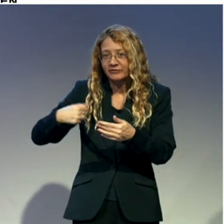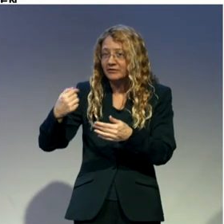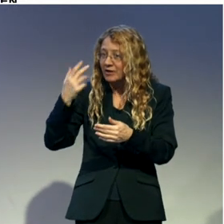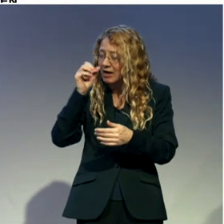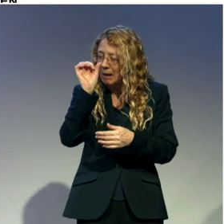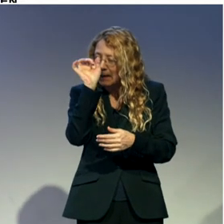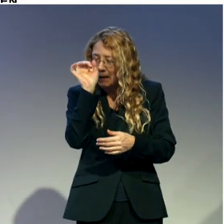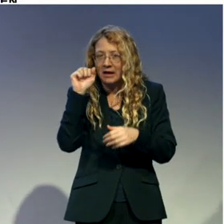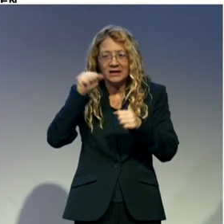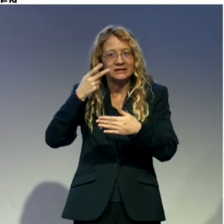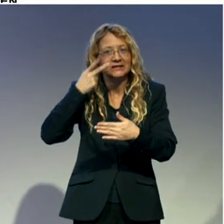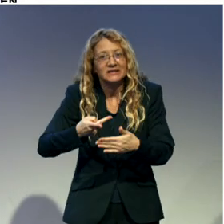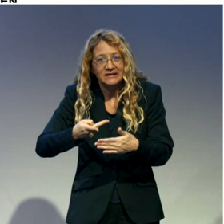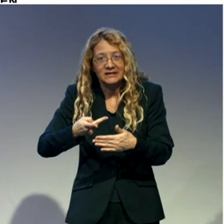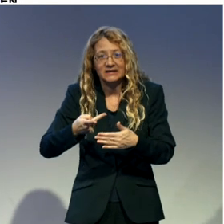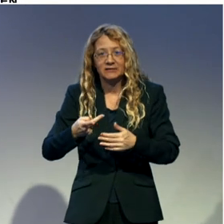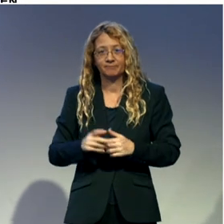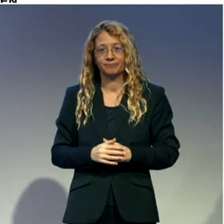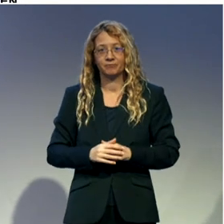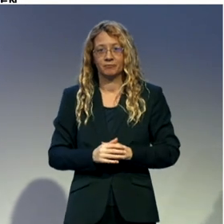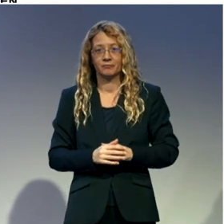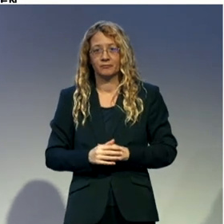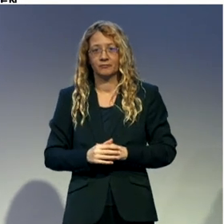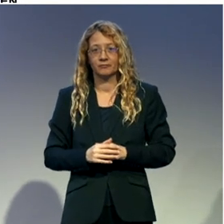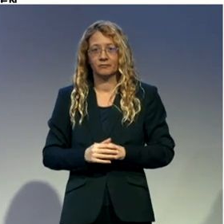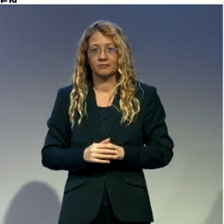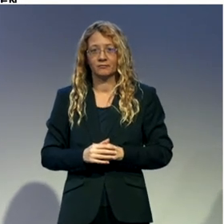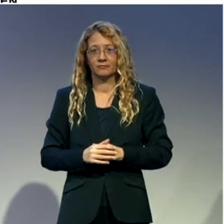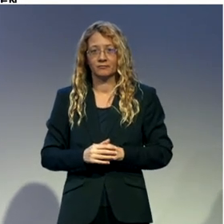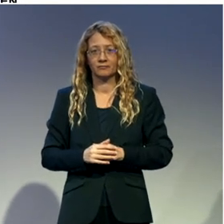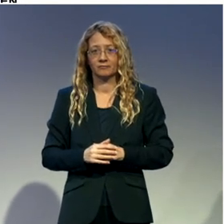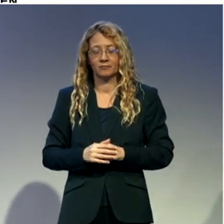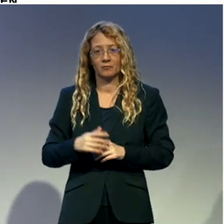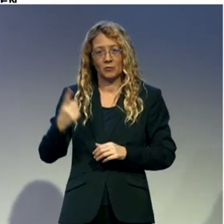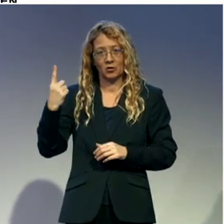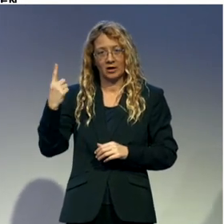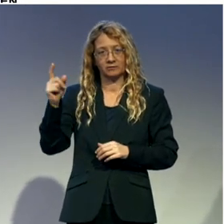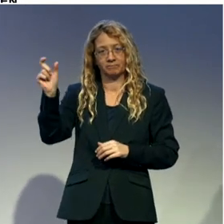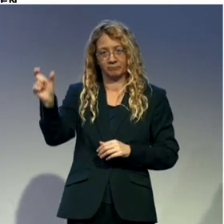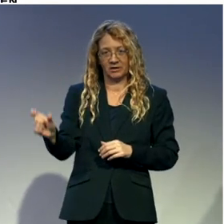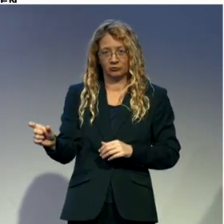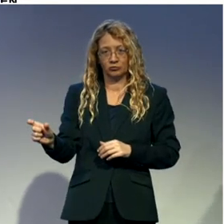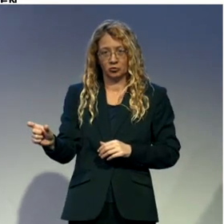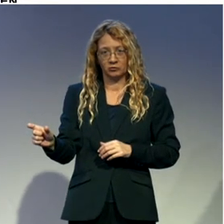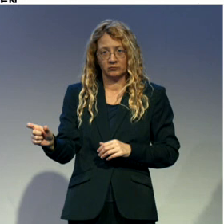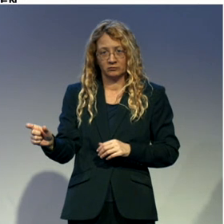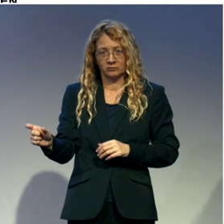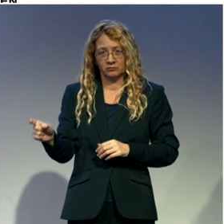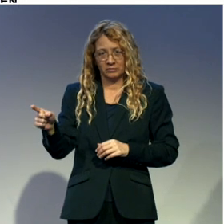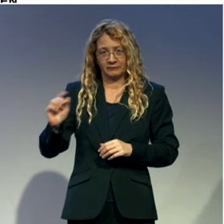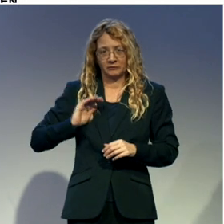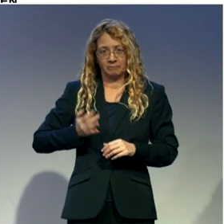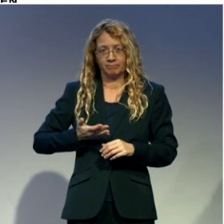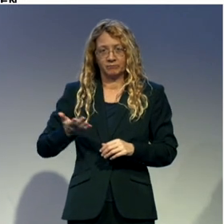woman, because she feels very comfortable being checked by a blind woman inch by inch on her breast. And I have Dr.